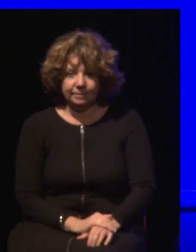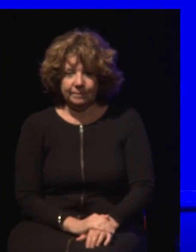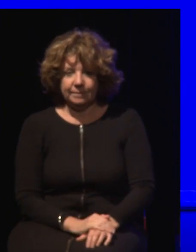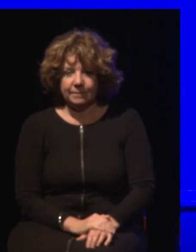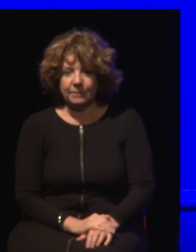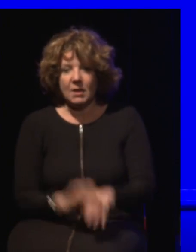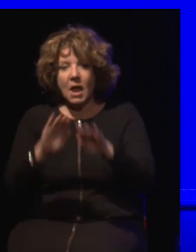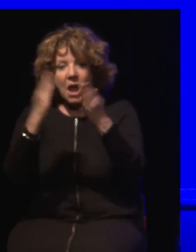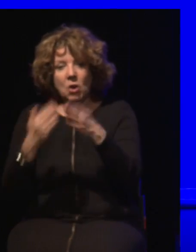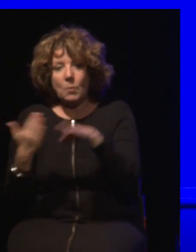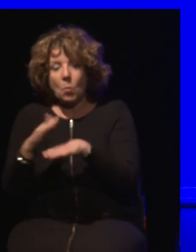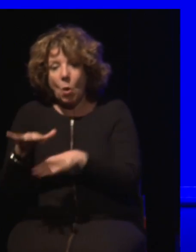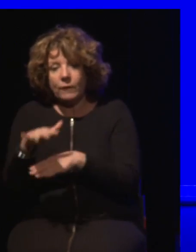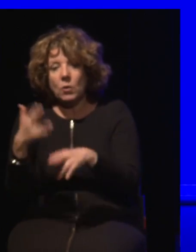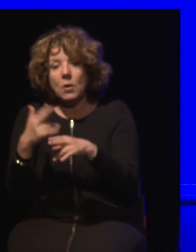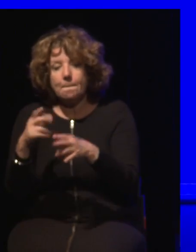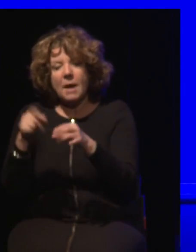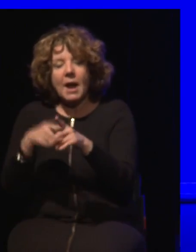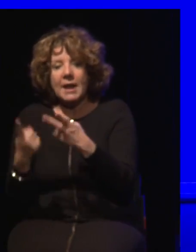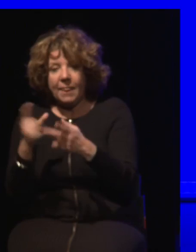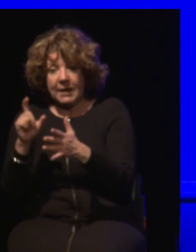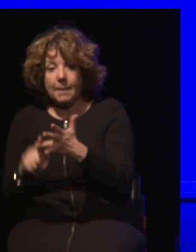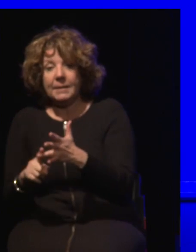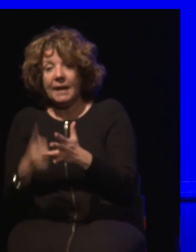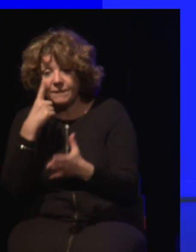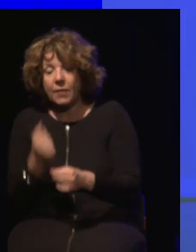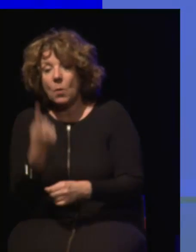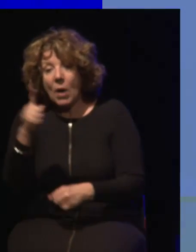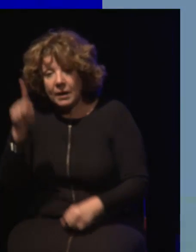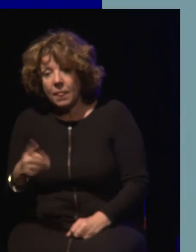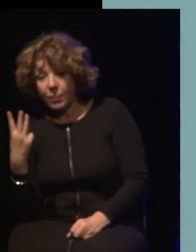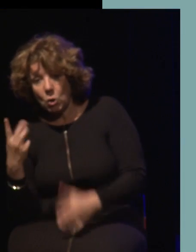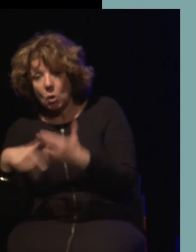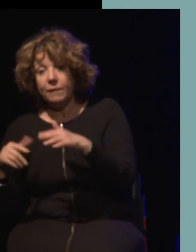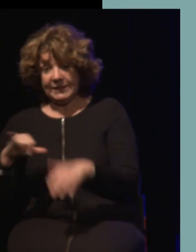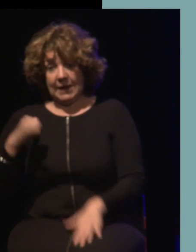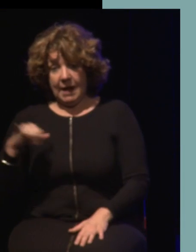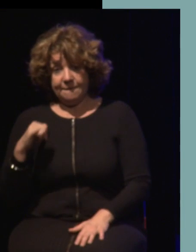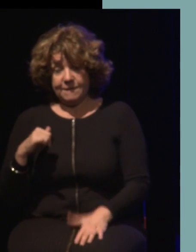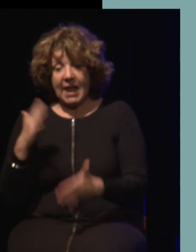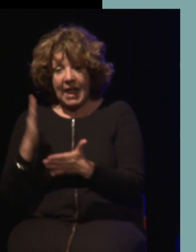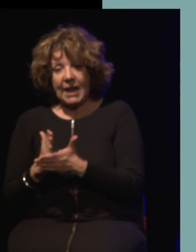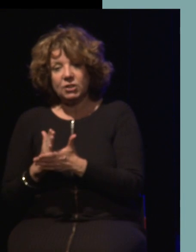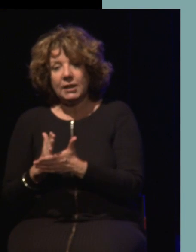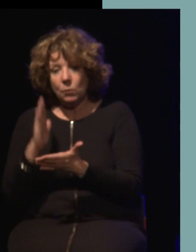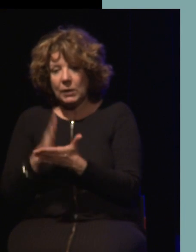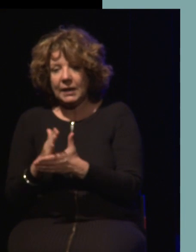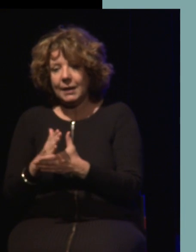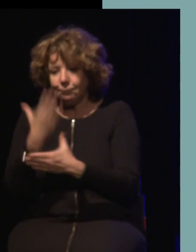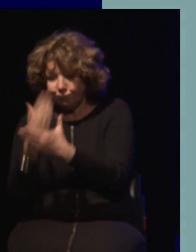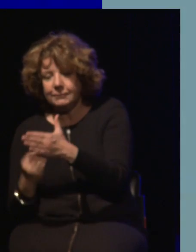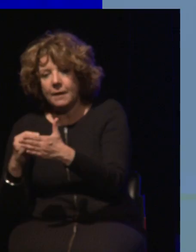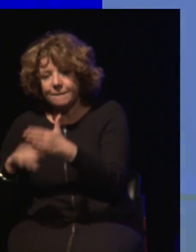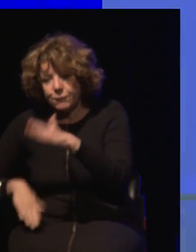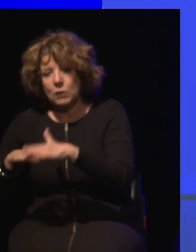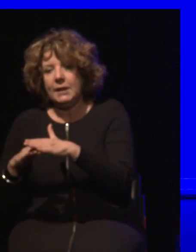A global workforce study by Towers Perrin found that less than 1/3 of employees are meaningfully engaged in their work.